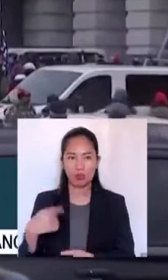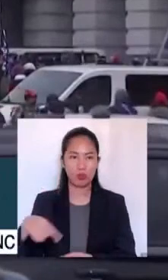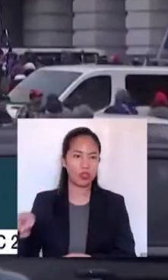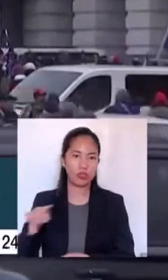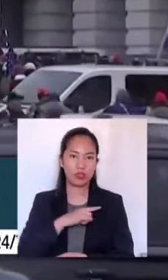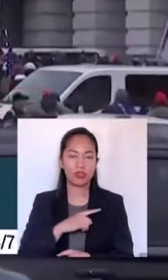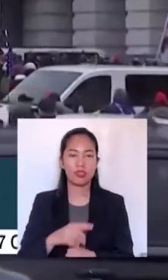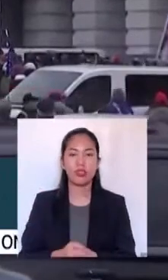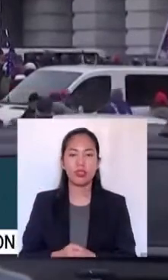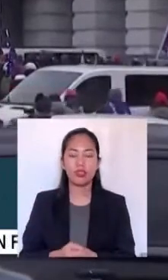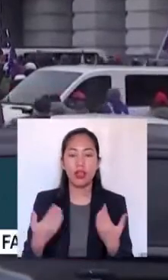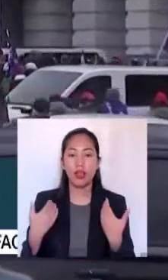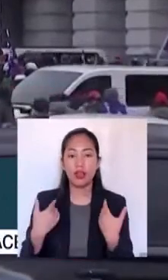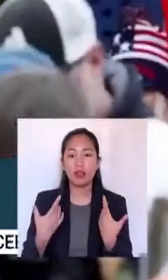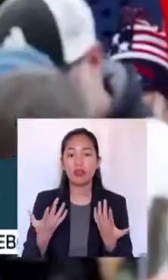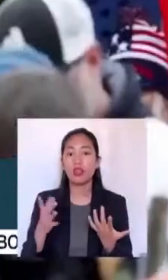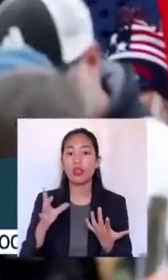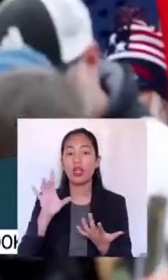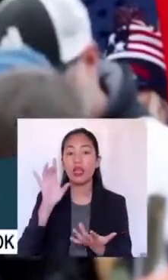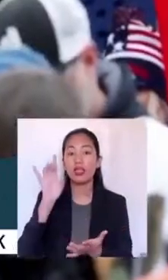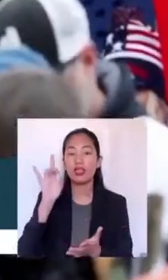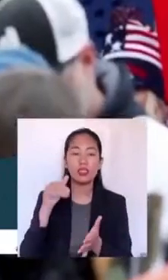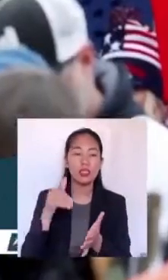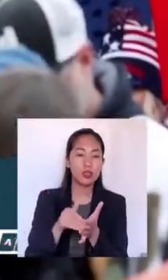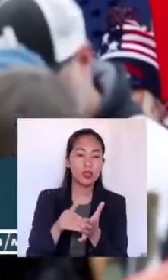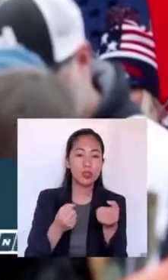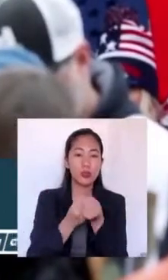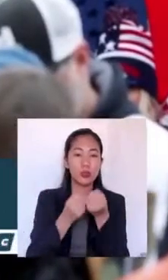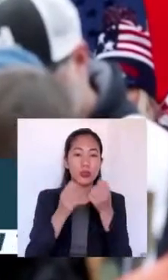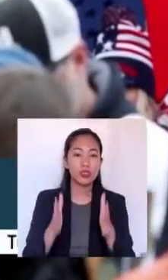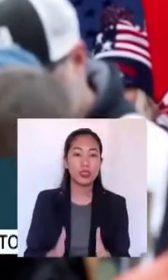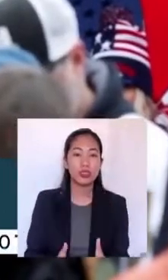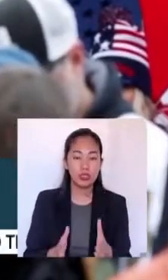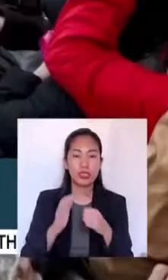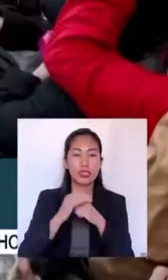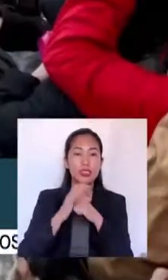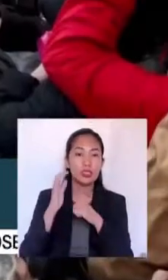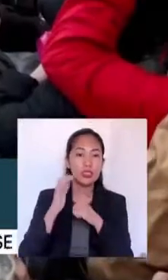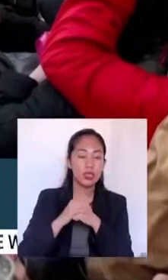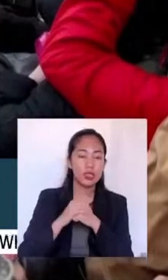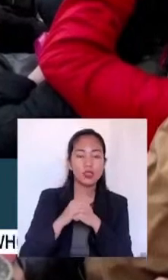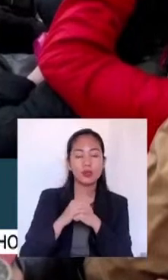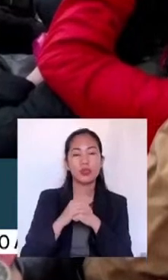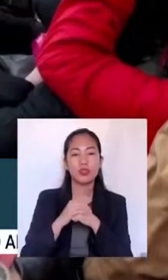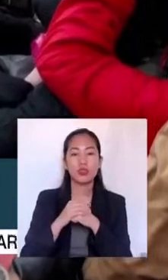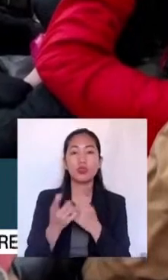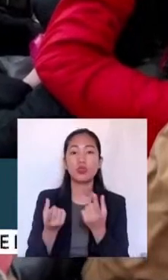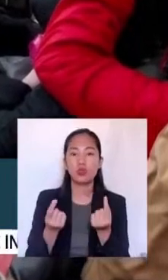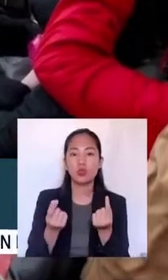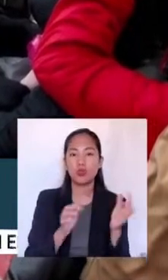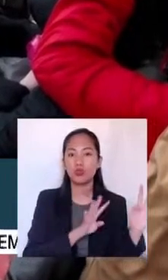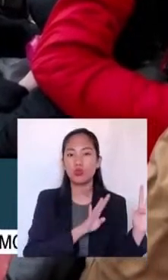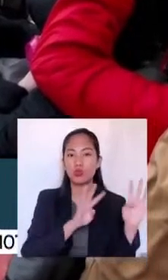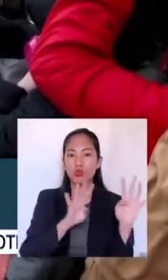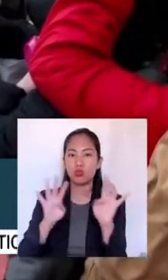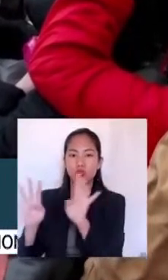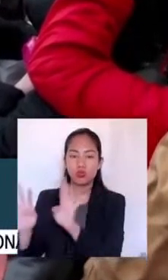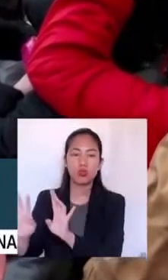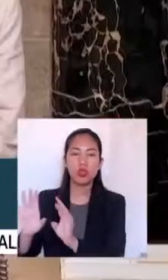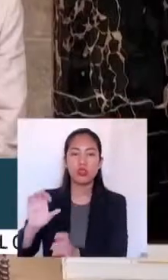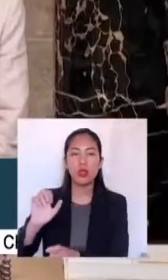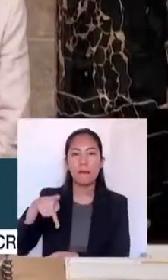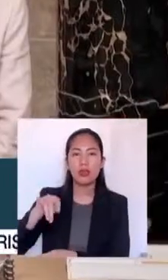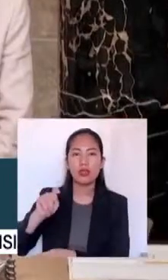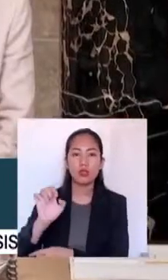thousands of supporters of former President Donald Trump, egged on by false claims of election fraud, attacked police, vandalized the Capitol, and sent lawmakers